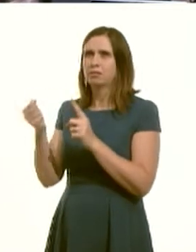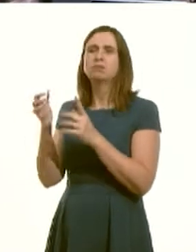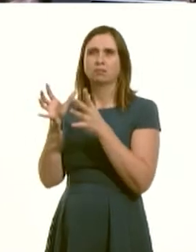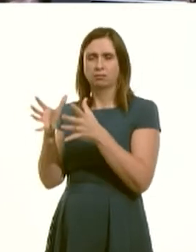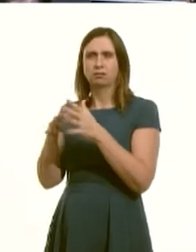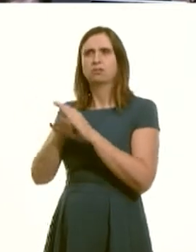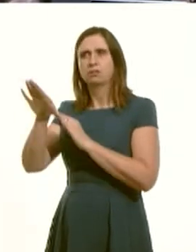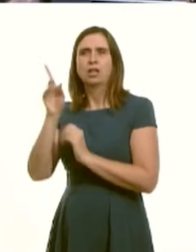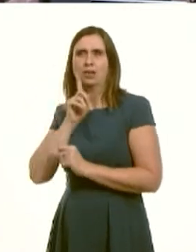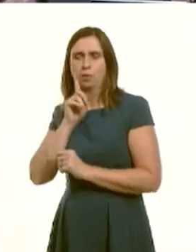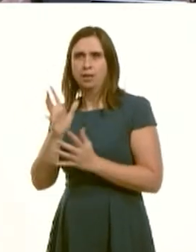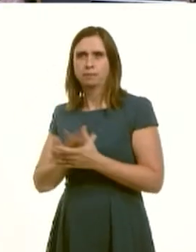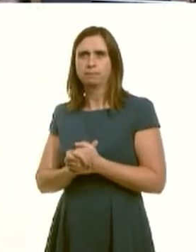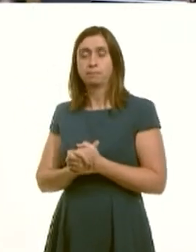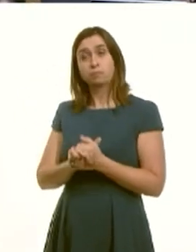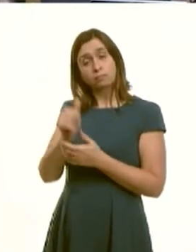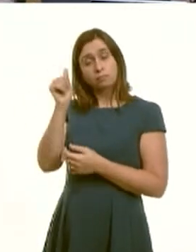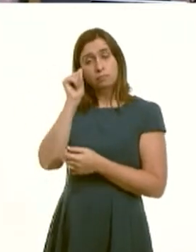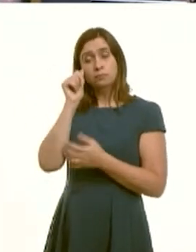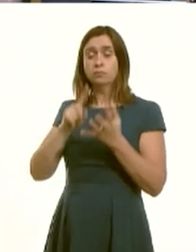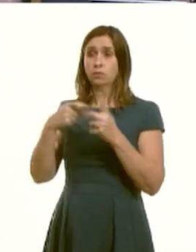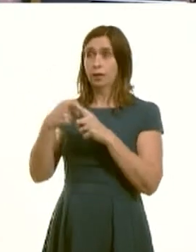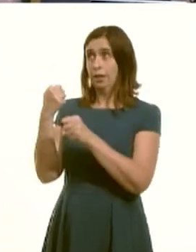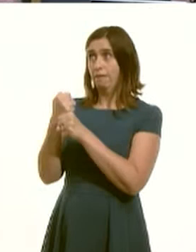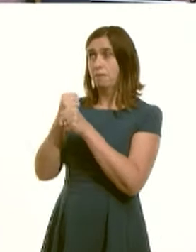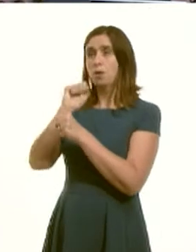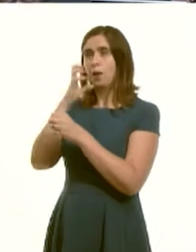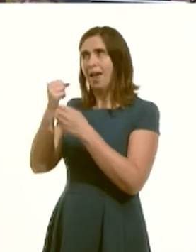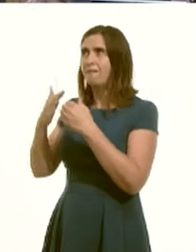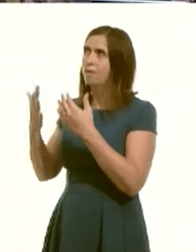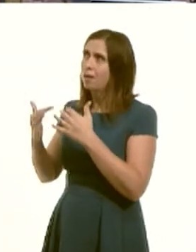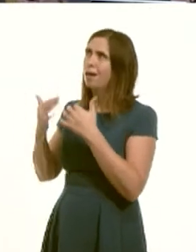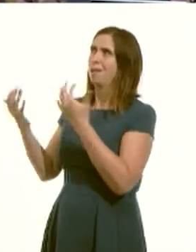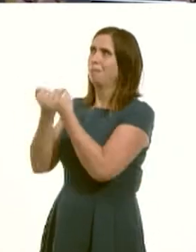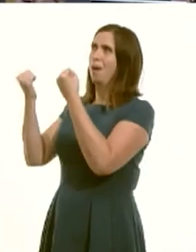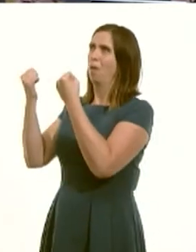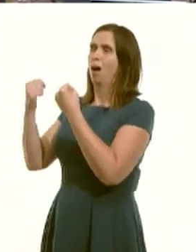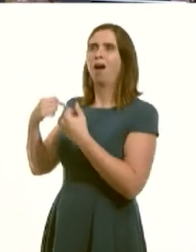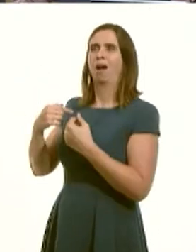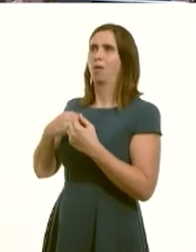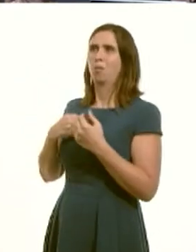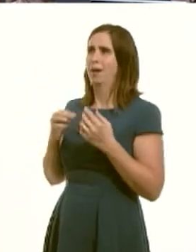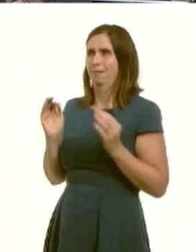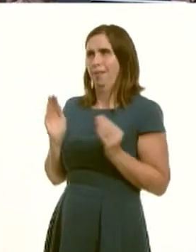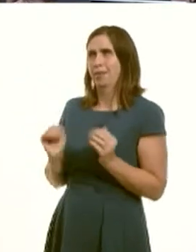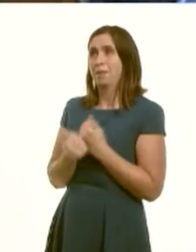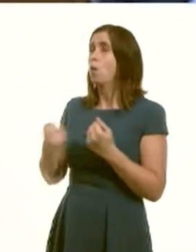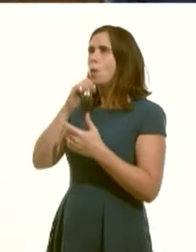the criminal side, it's inevitable that the UK government will have more powers than us, but we will work with them, of course, in order to make sure that our children are